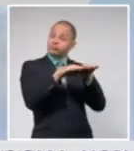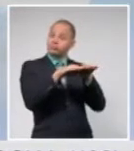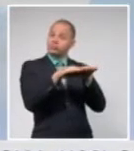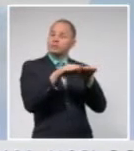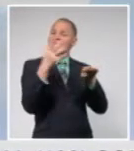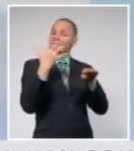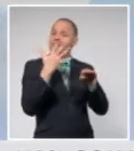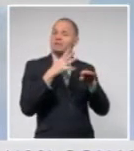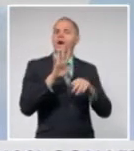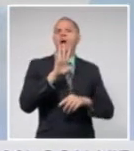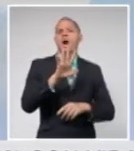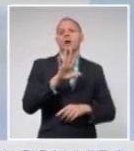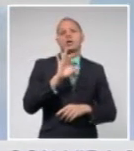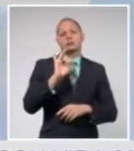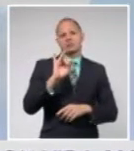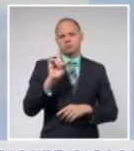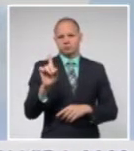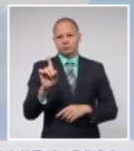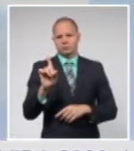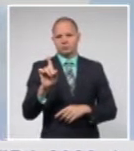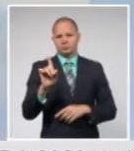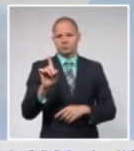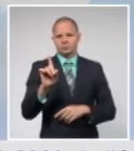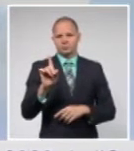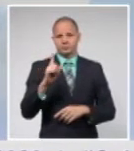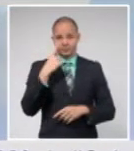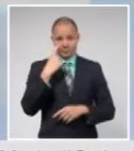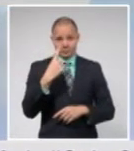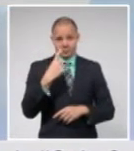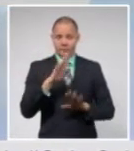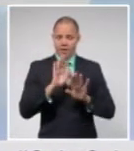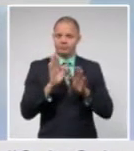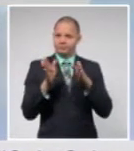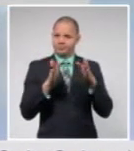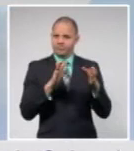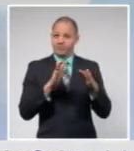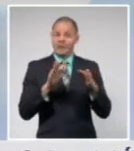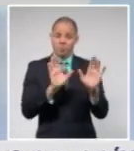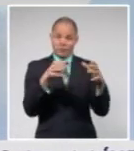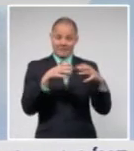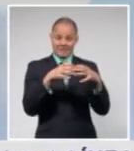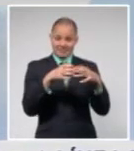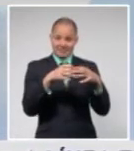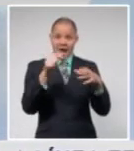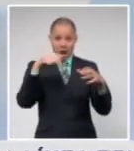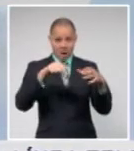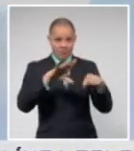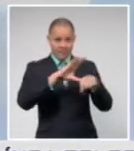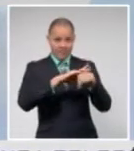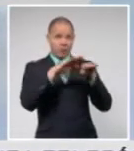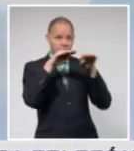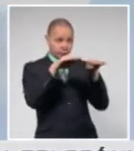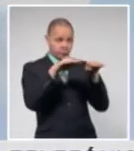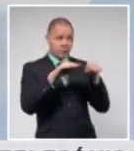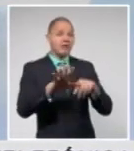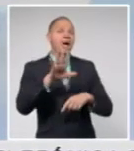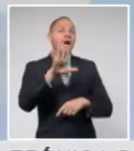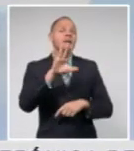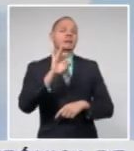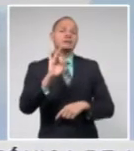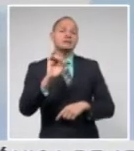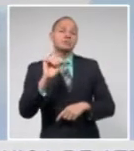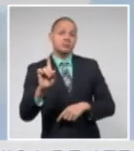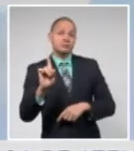clinically stable evolution. At the beginning of the briefing, we reported 2 deaths, what brings the COVID-19 death toll in Cuba